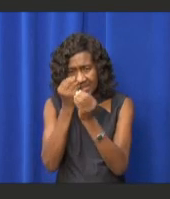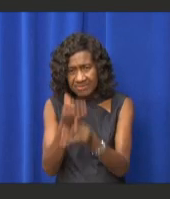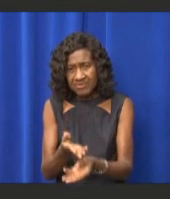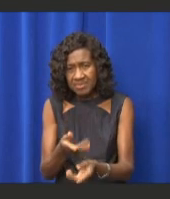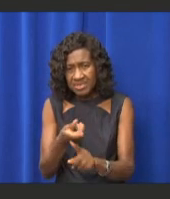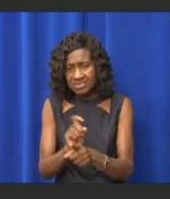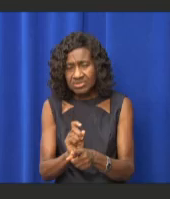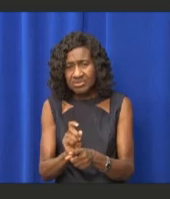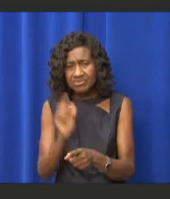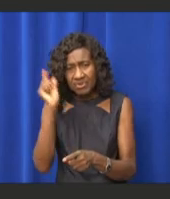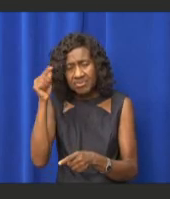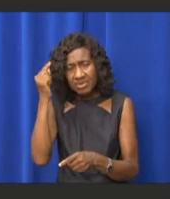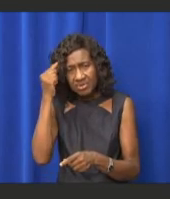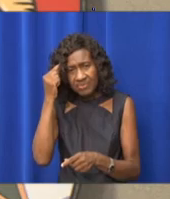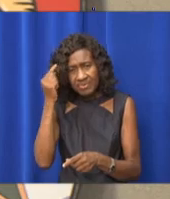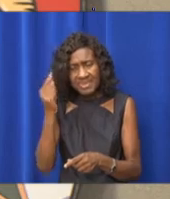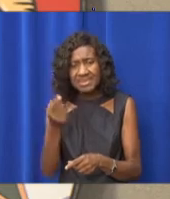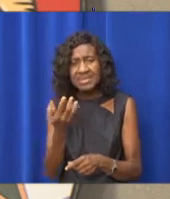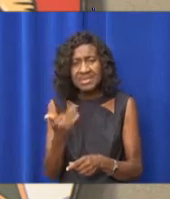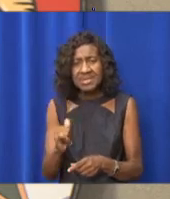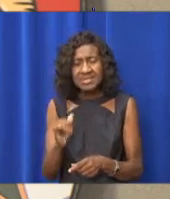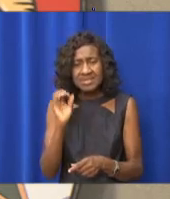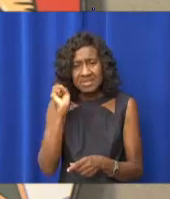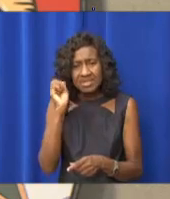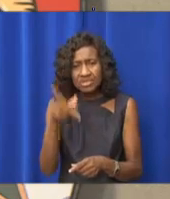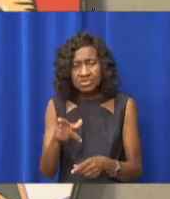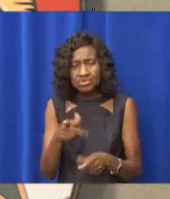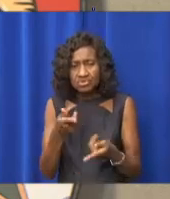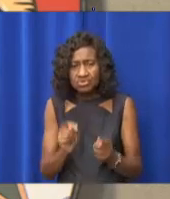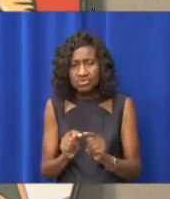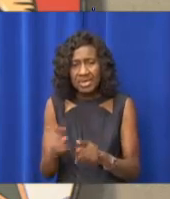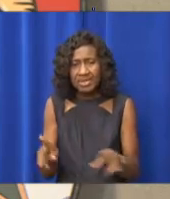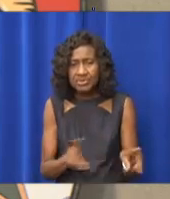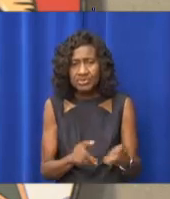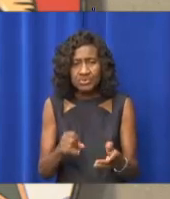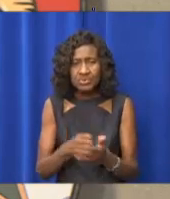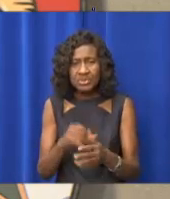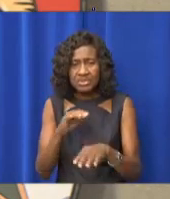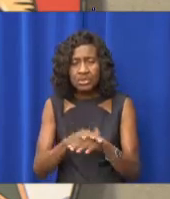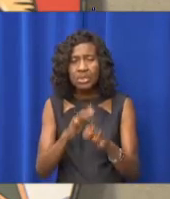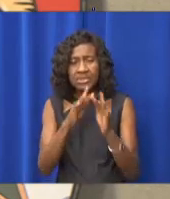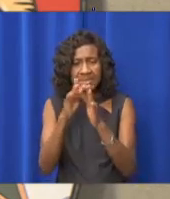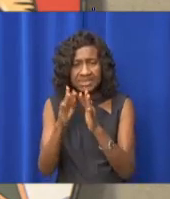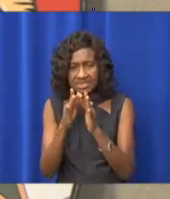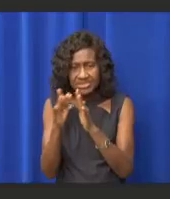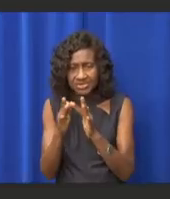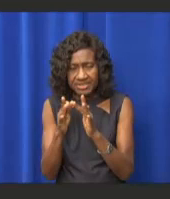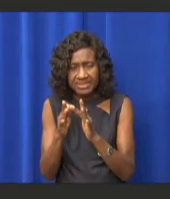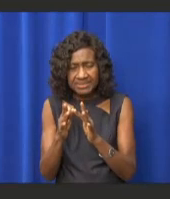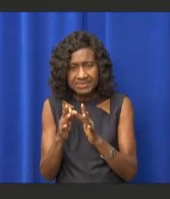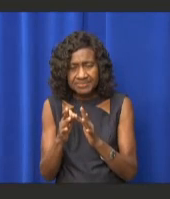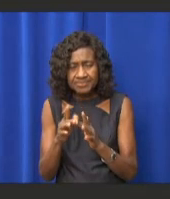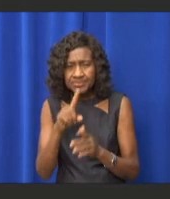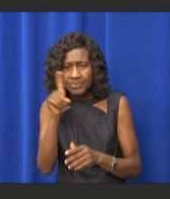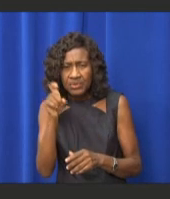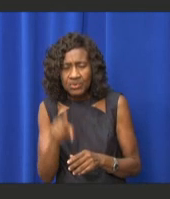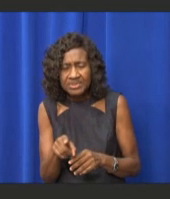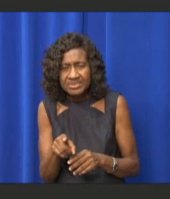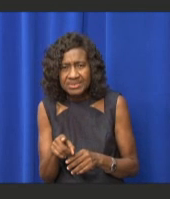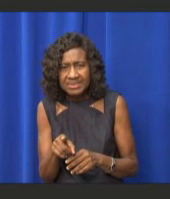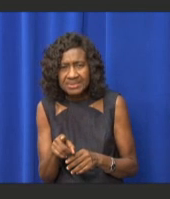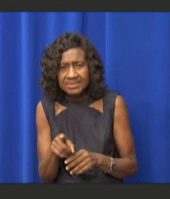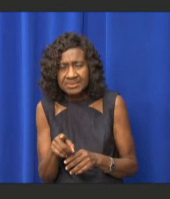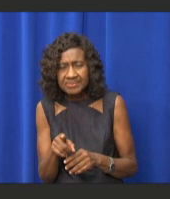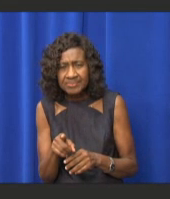online. Yes. Okay. And the final thing really is the plan. People just keep